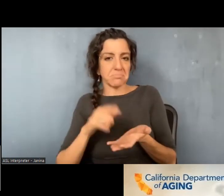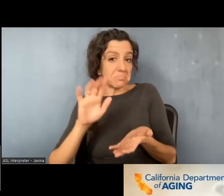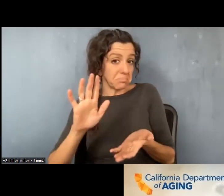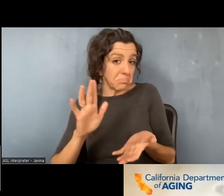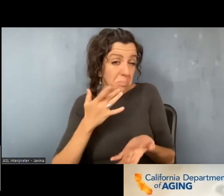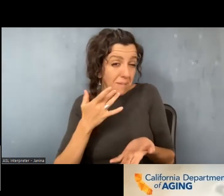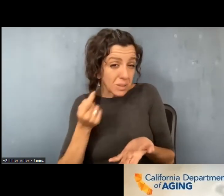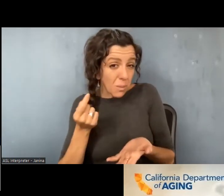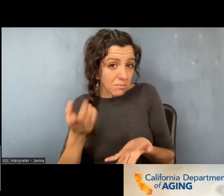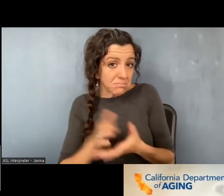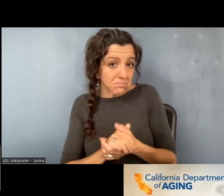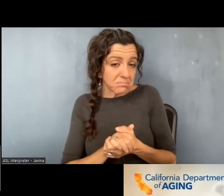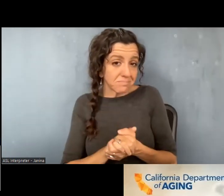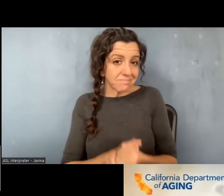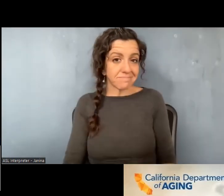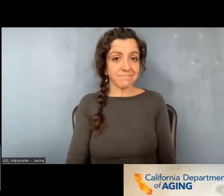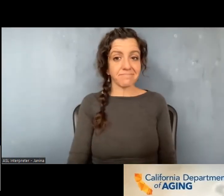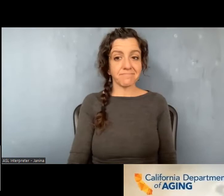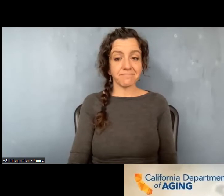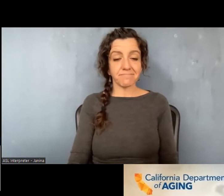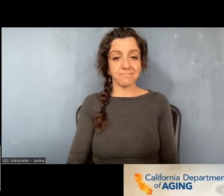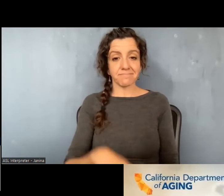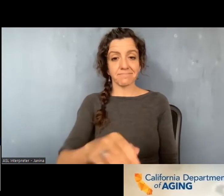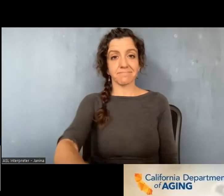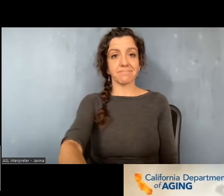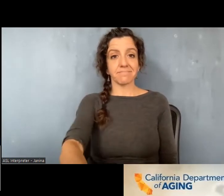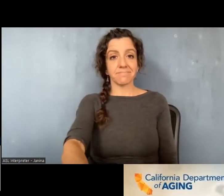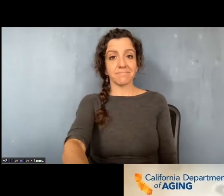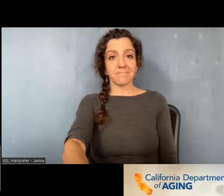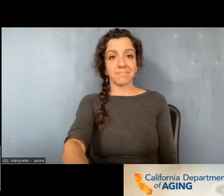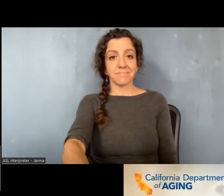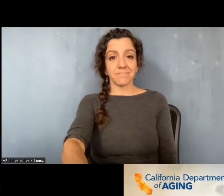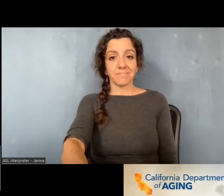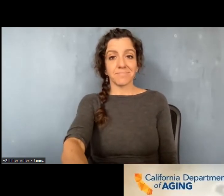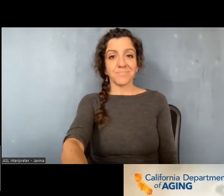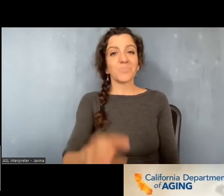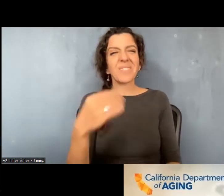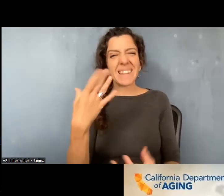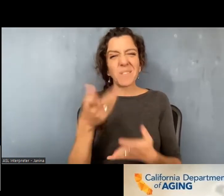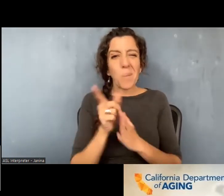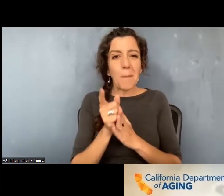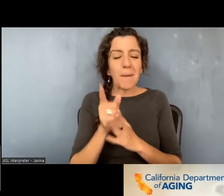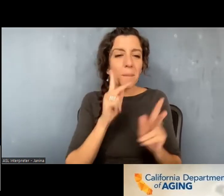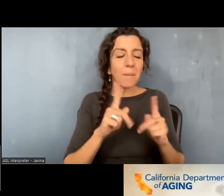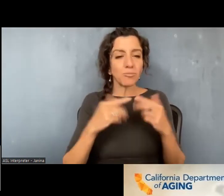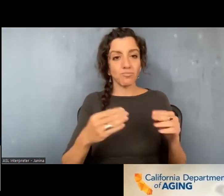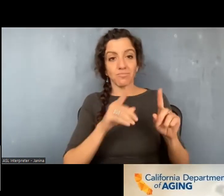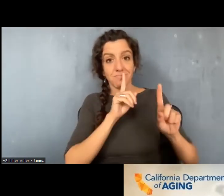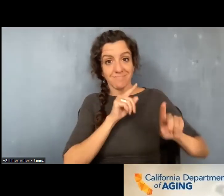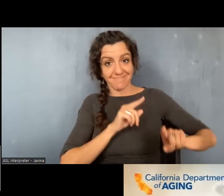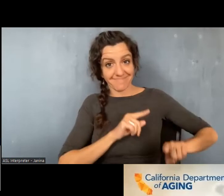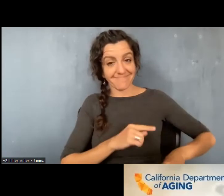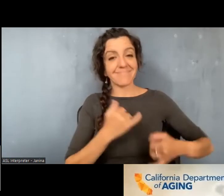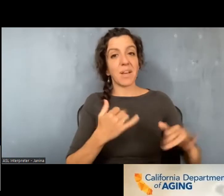organized. So we'd like your feedback on that as well. So we'll give this about another minute for folks to kind of put in their answers as we